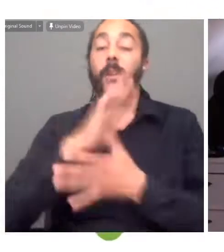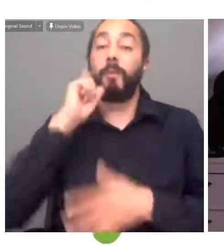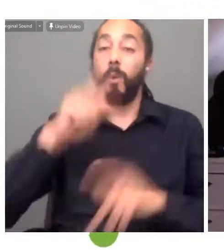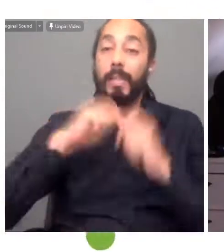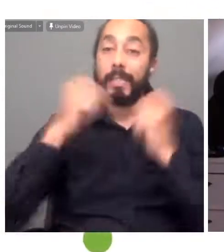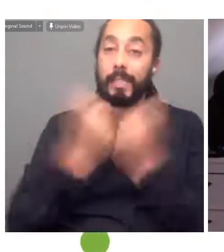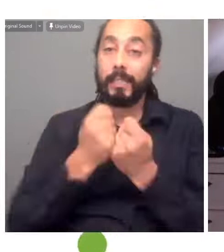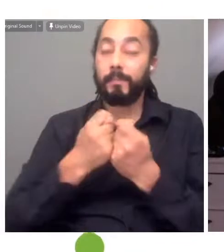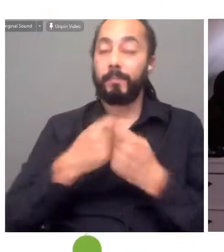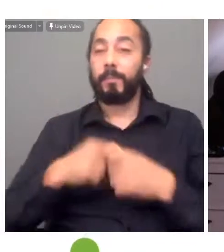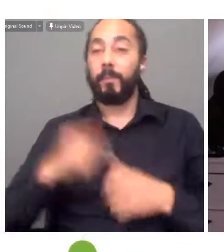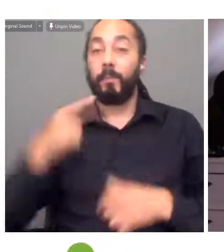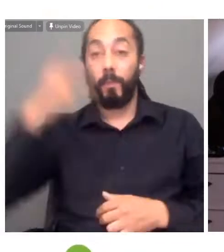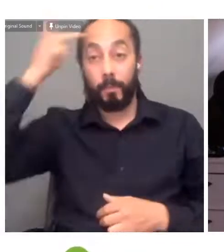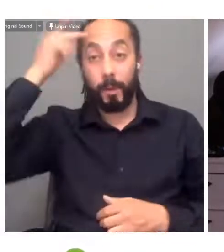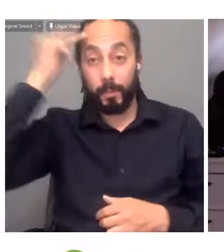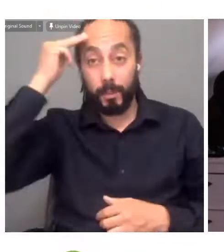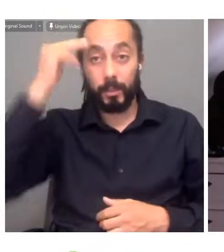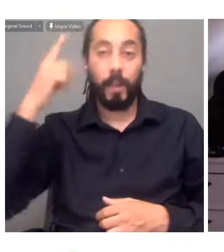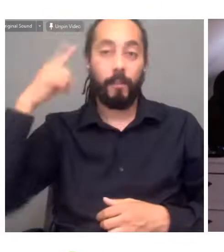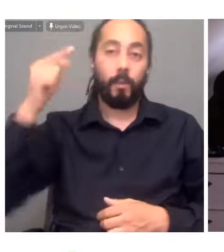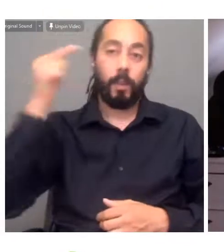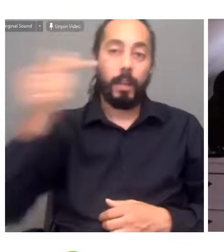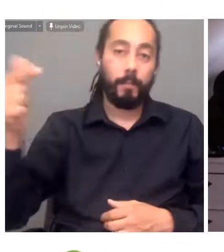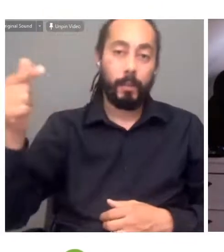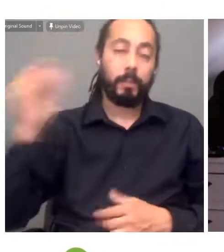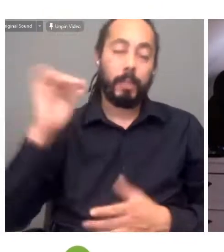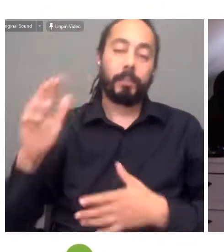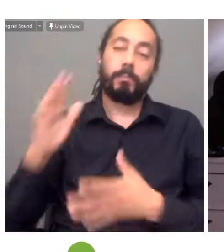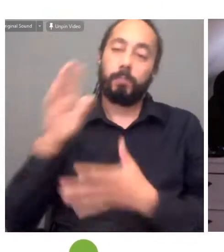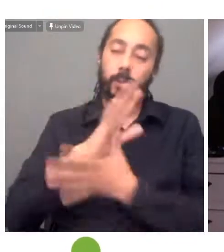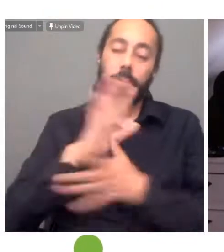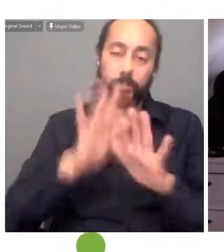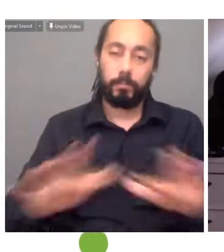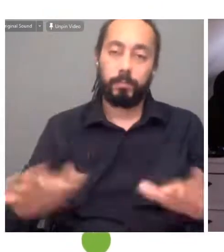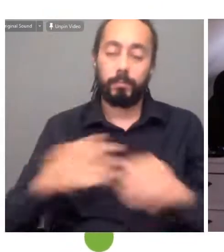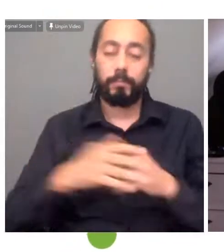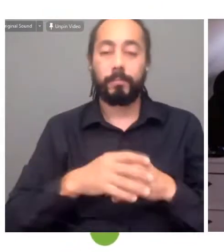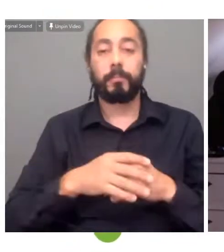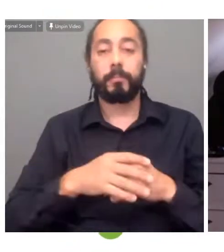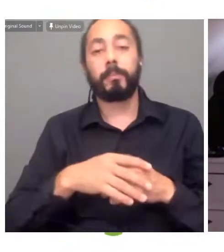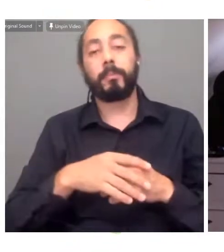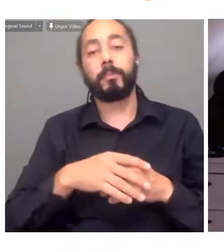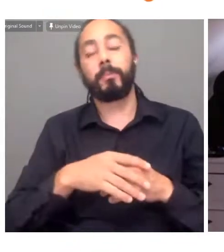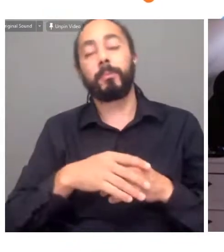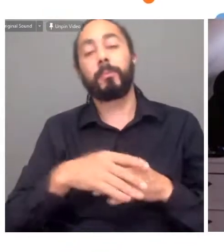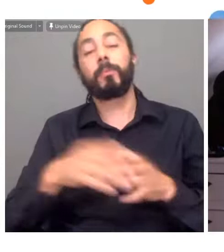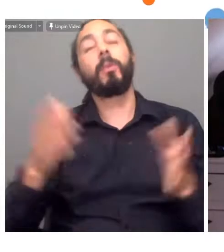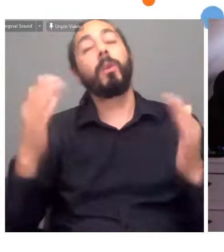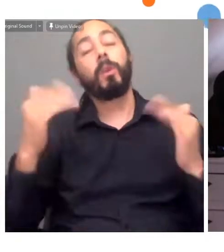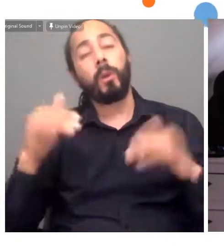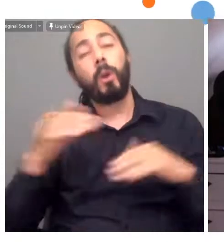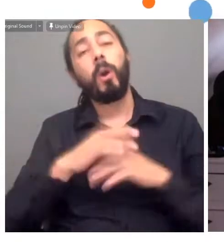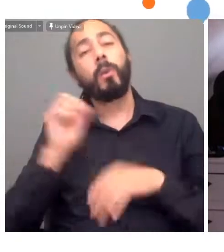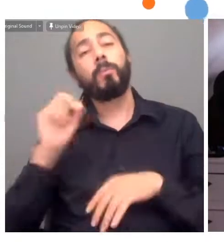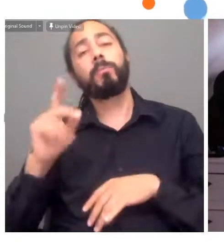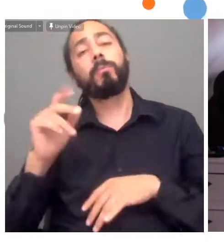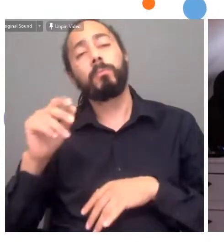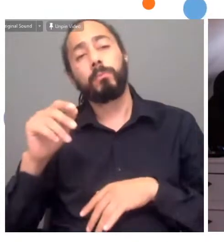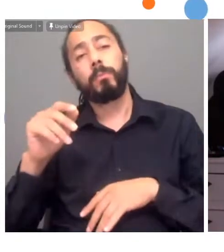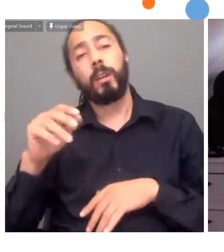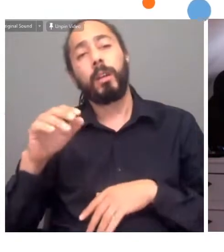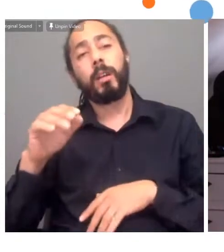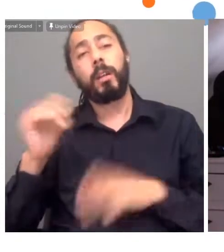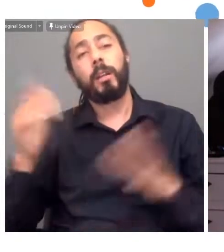around incentives that can come from other areas, such as from philanthropy, whether or not tax breaks might be given to philanthropic organizations